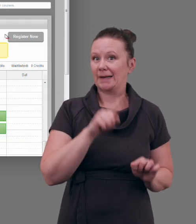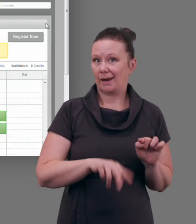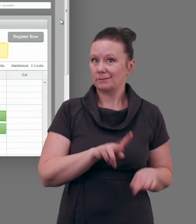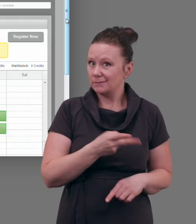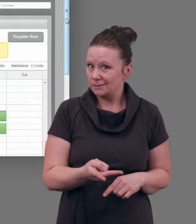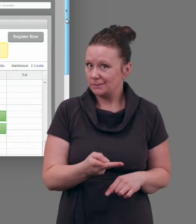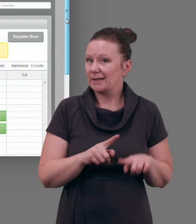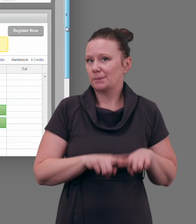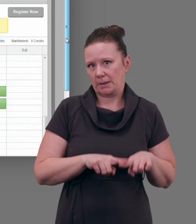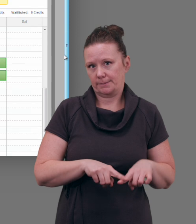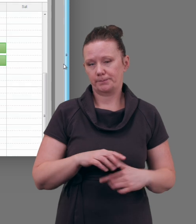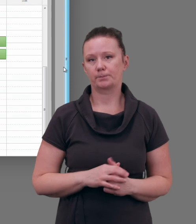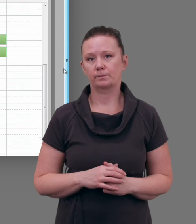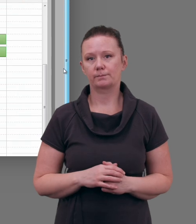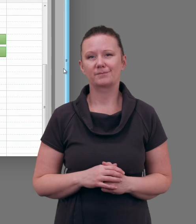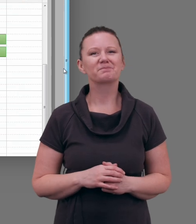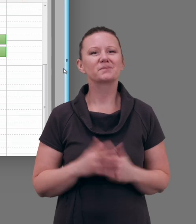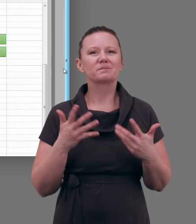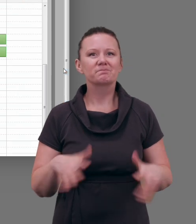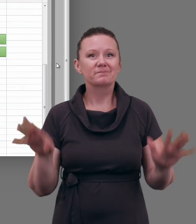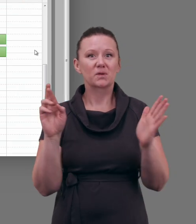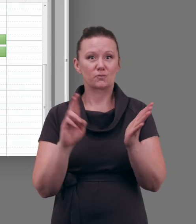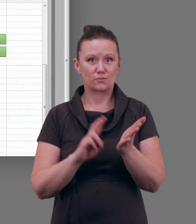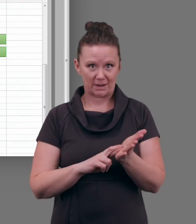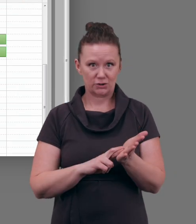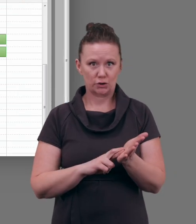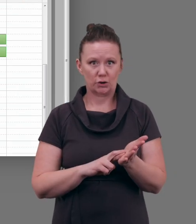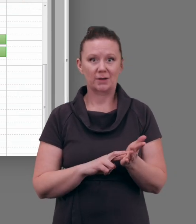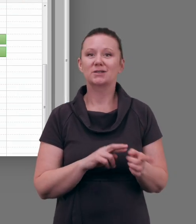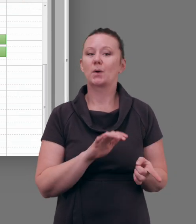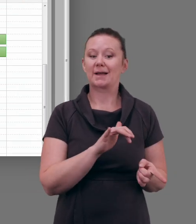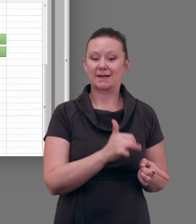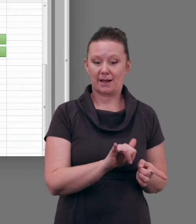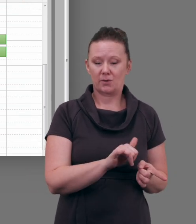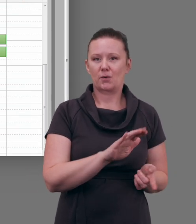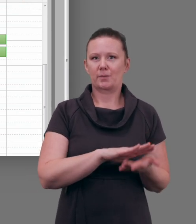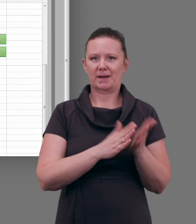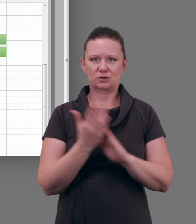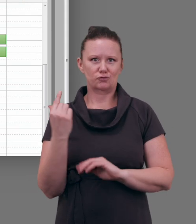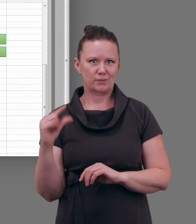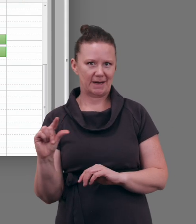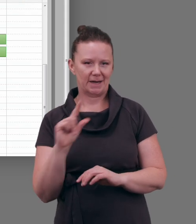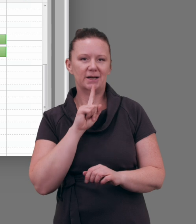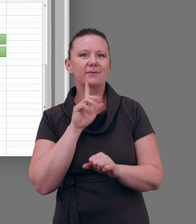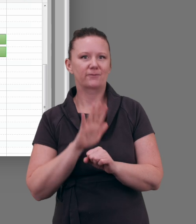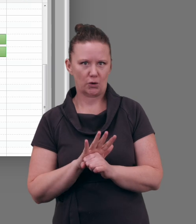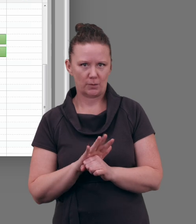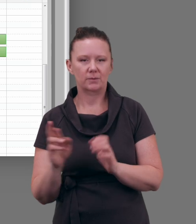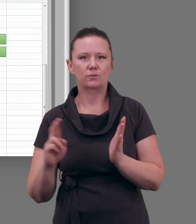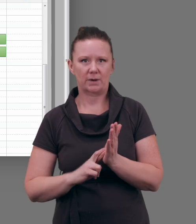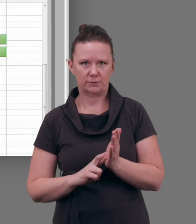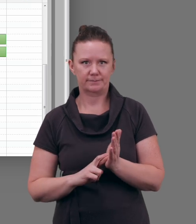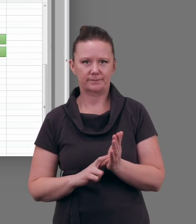After you have registered for your sections, all sections that are registered will change to a green color. Sections that are only planned or waitlisted